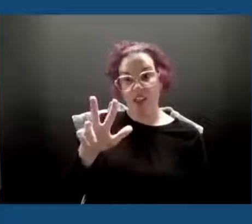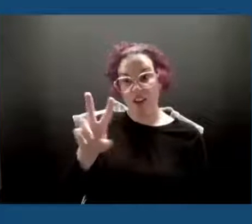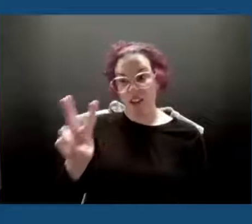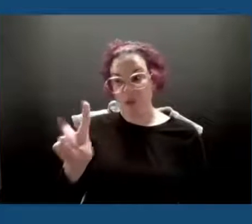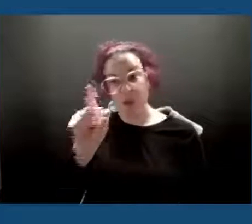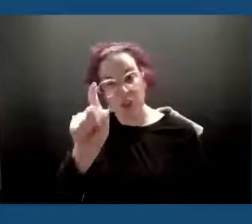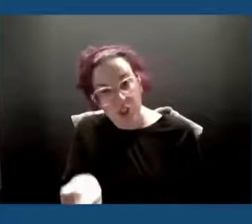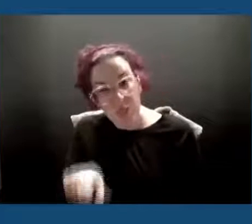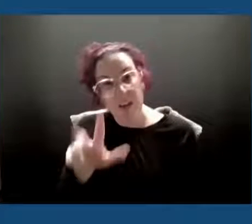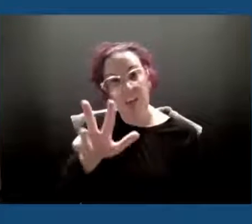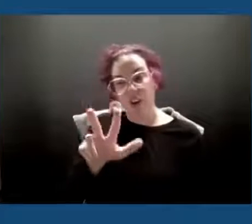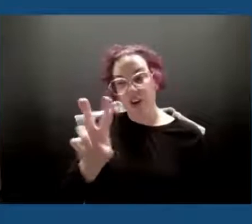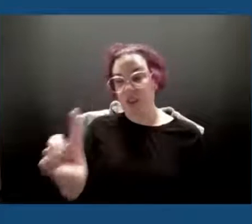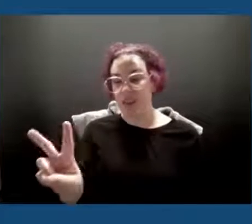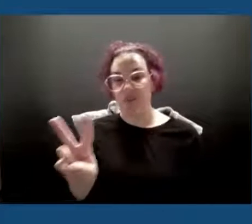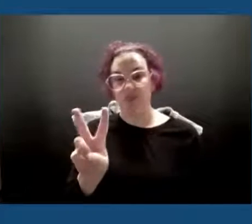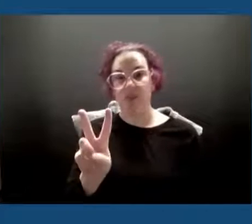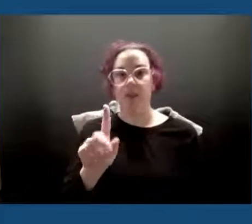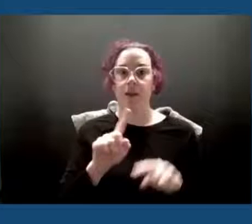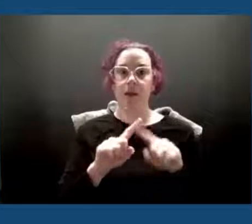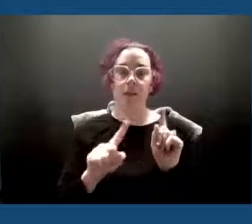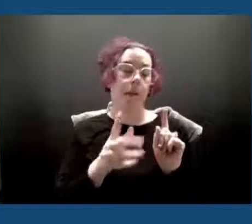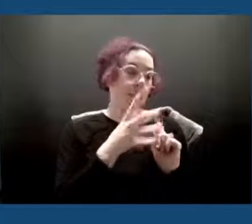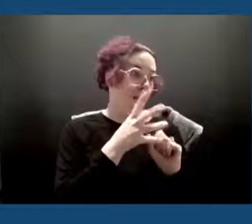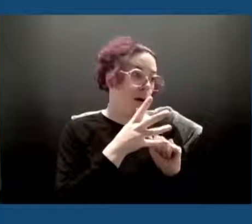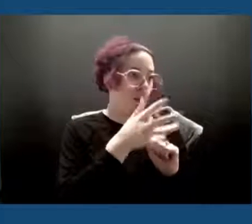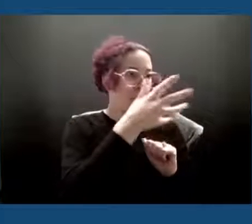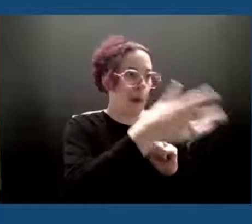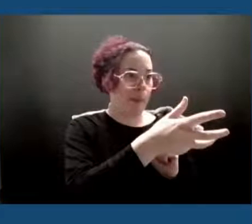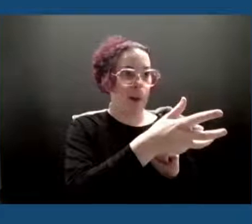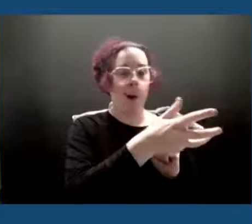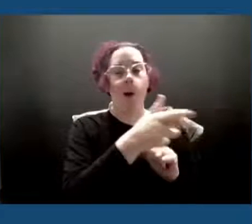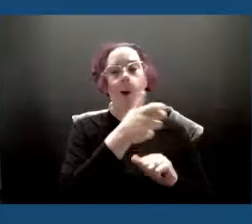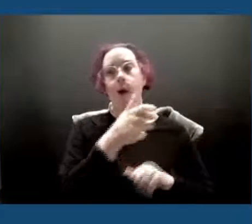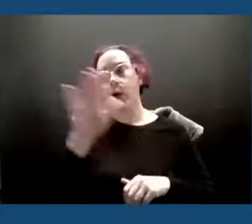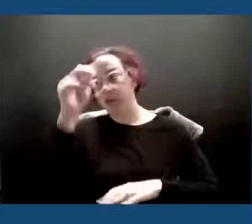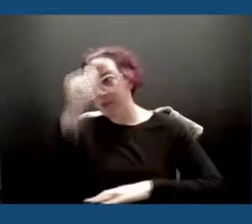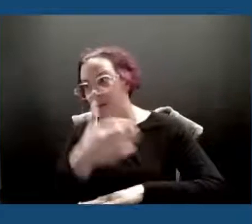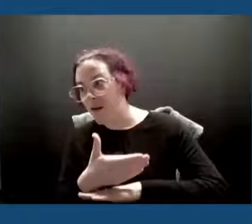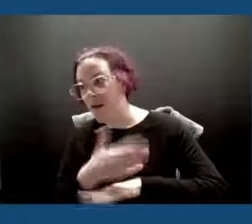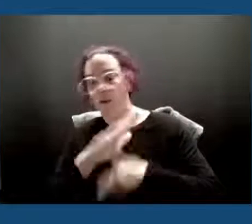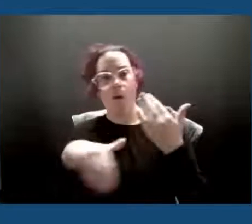joined by mom and grandma who's here and her son, Miles.